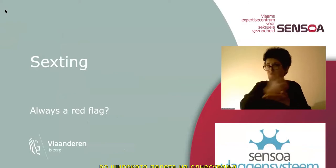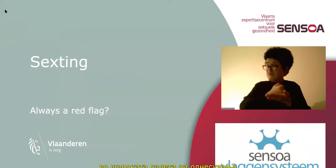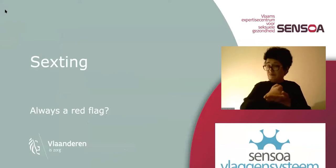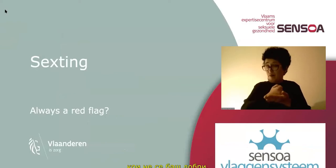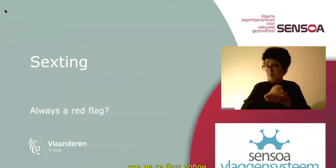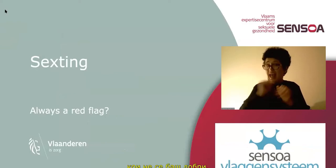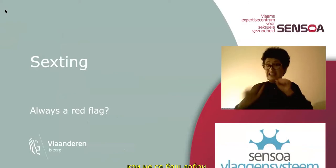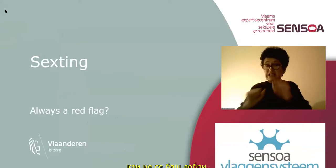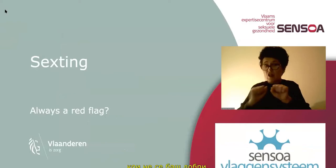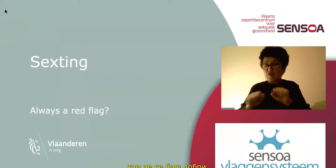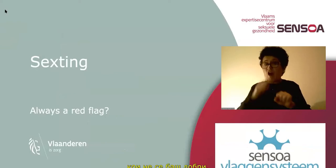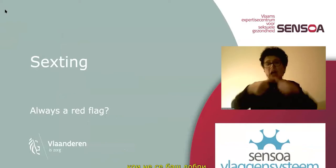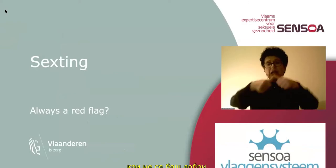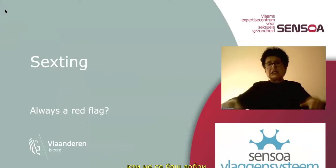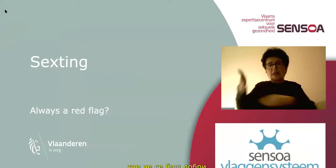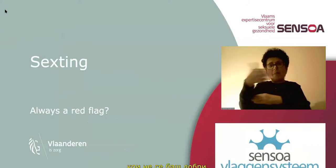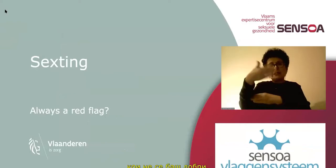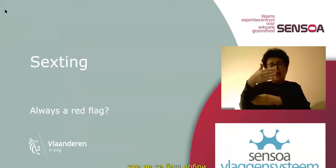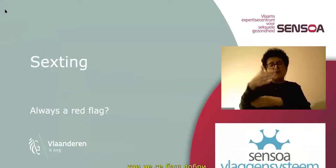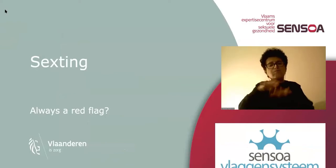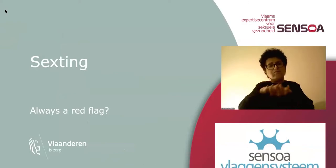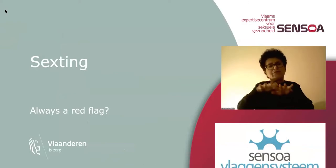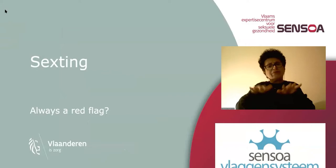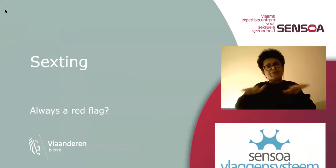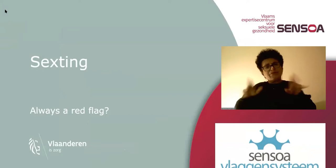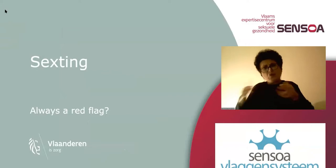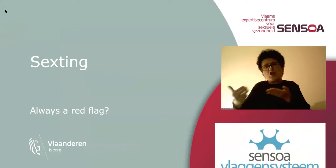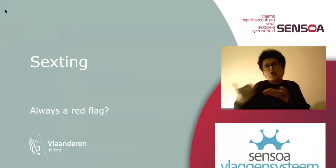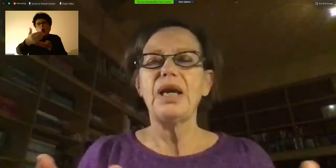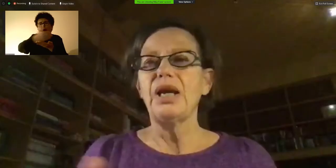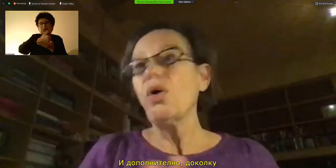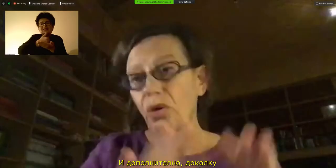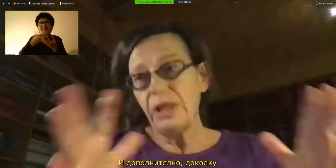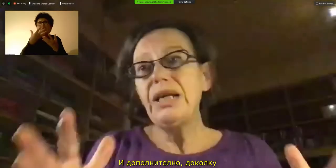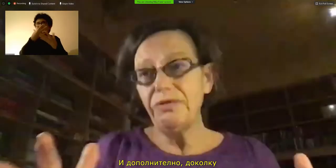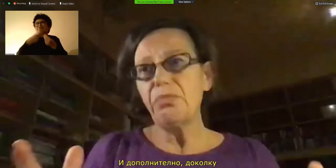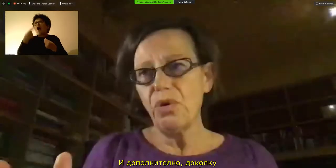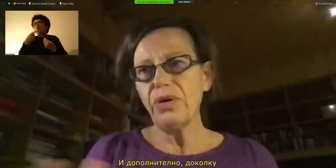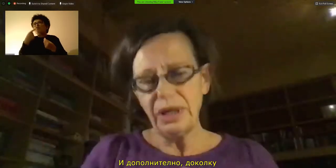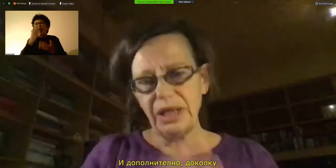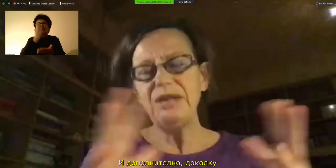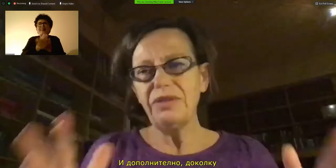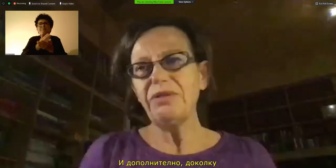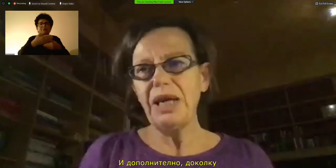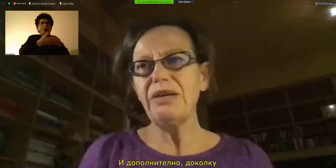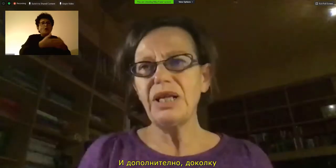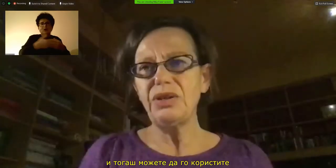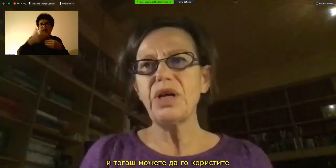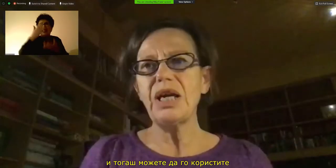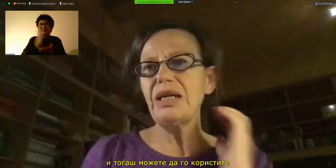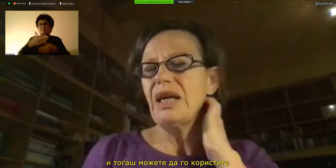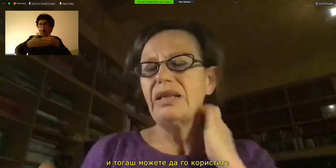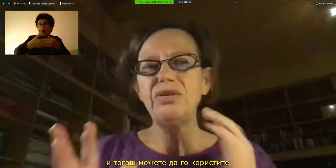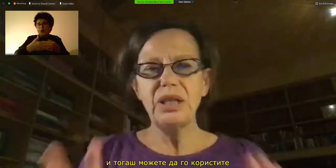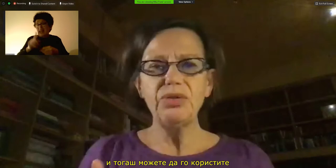all behavior that is not really okay, or even more, even if behavior is